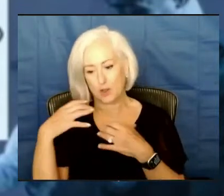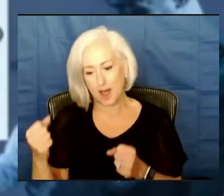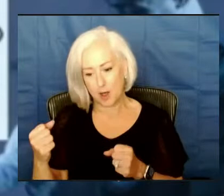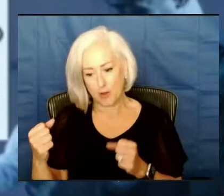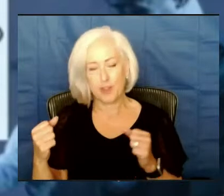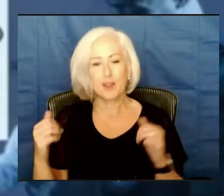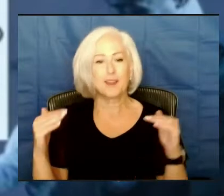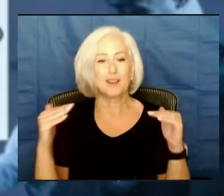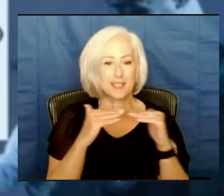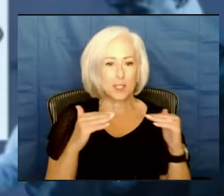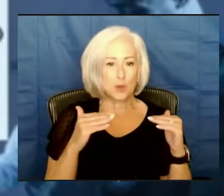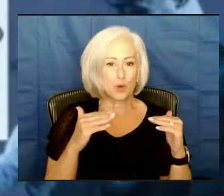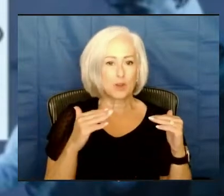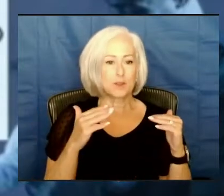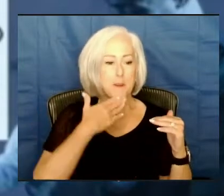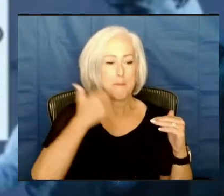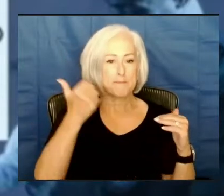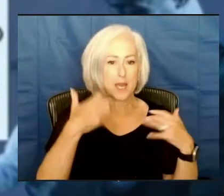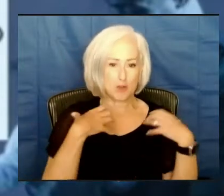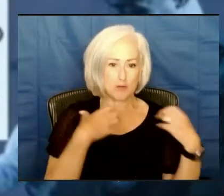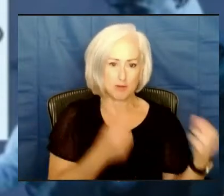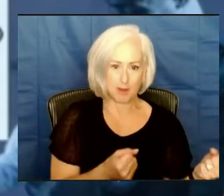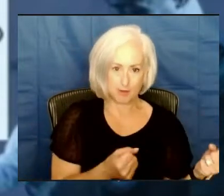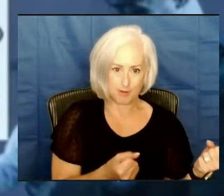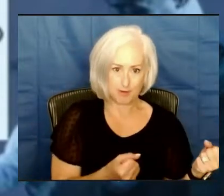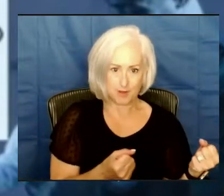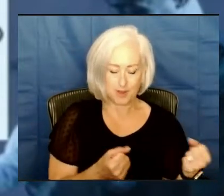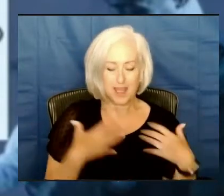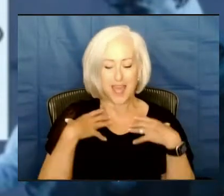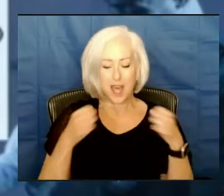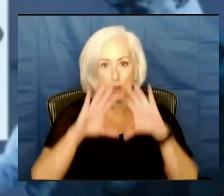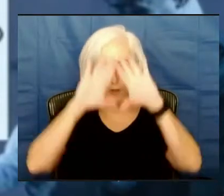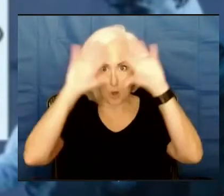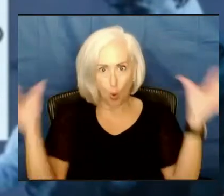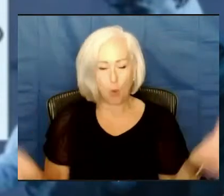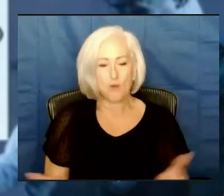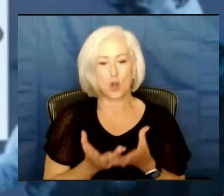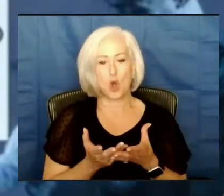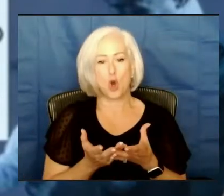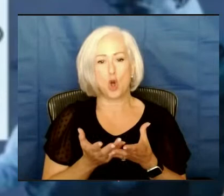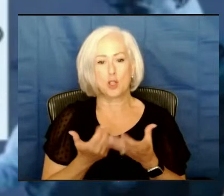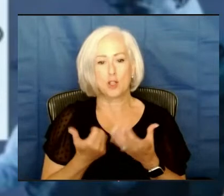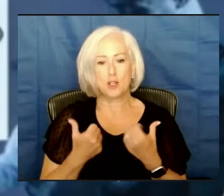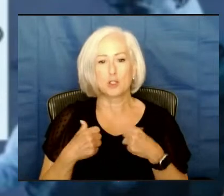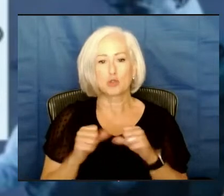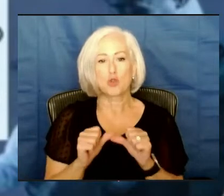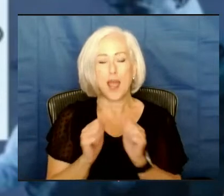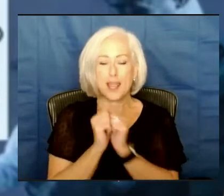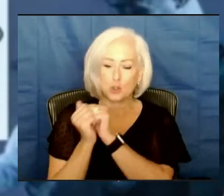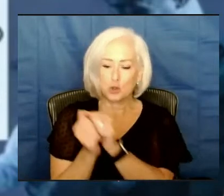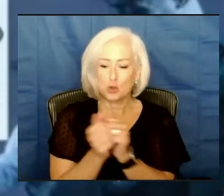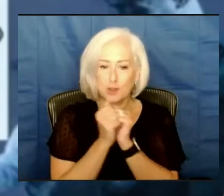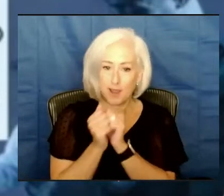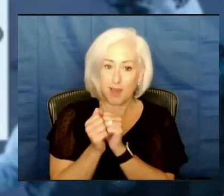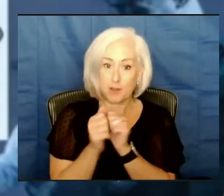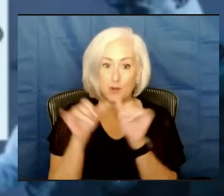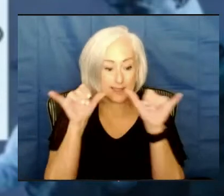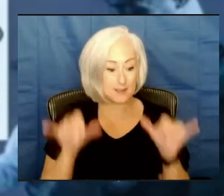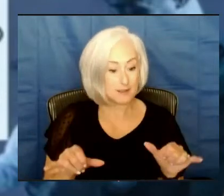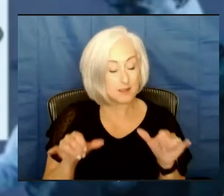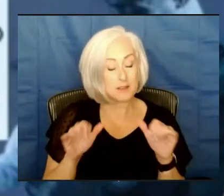health overall as well. So if we talk about health overall, and let's try together as a system, as a